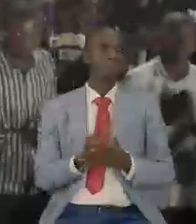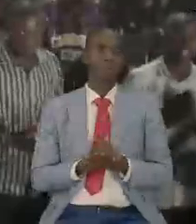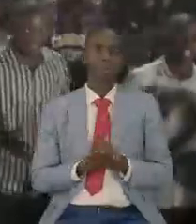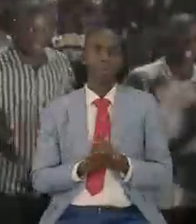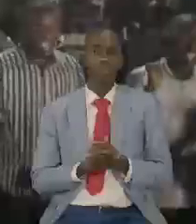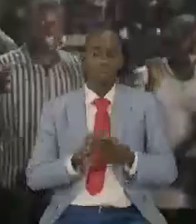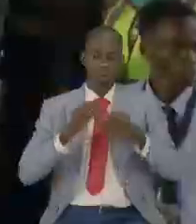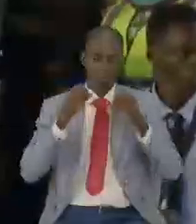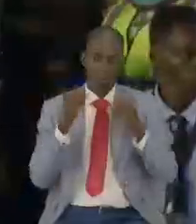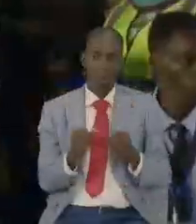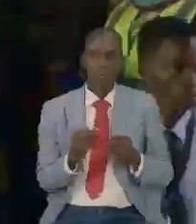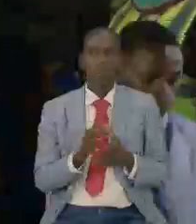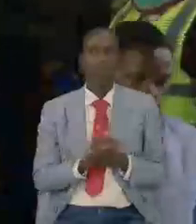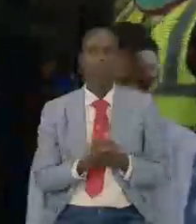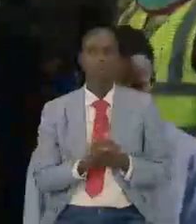Demonstration.